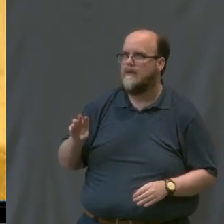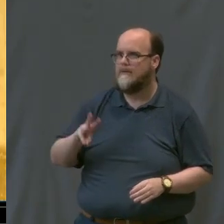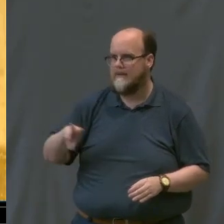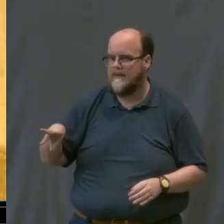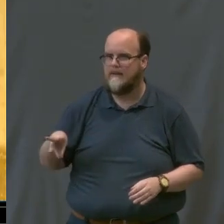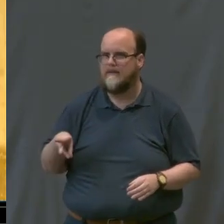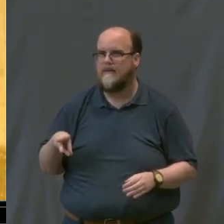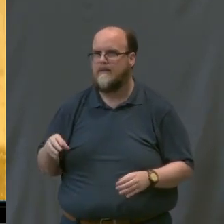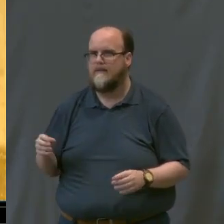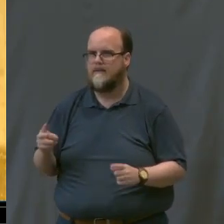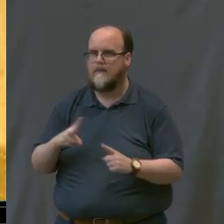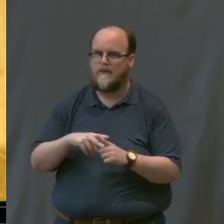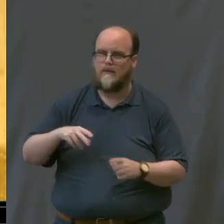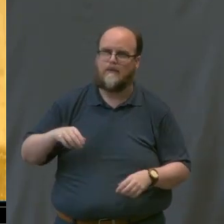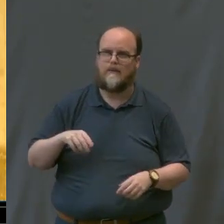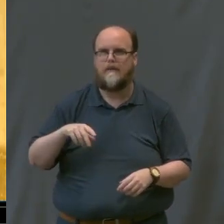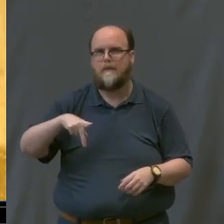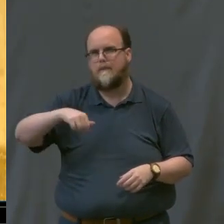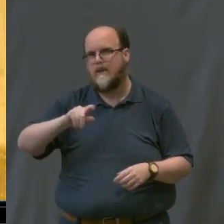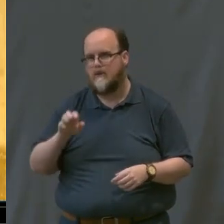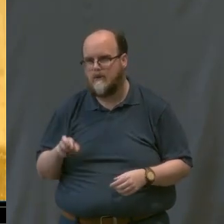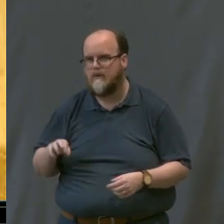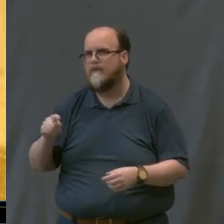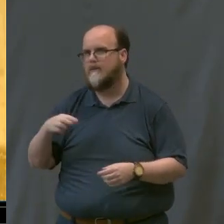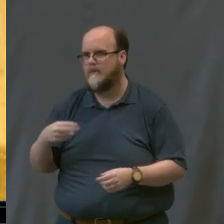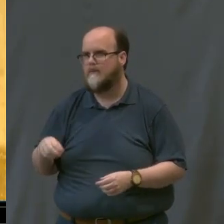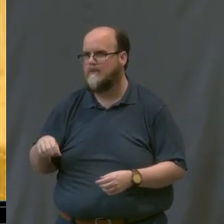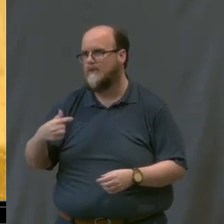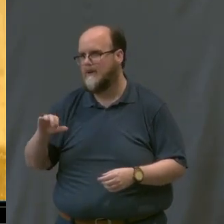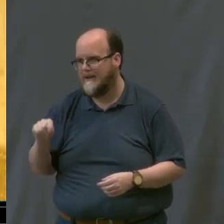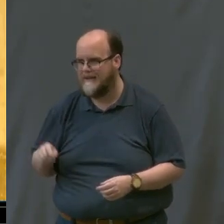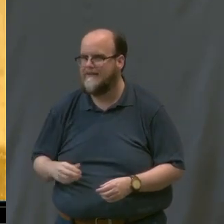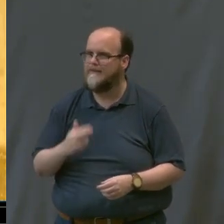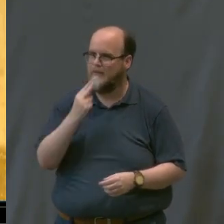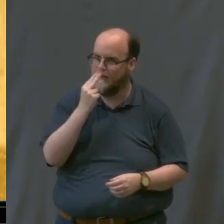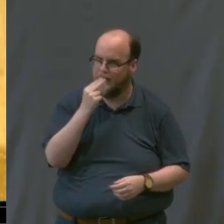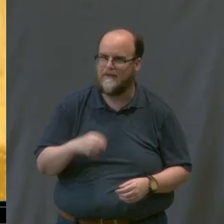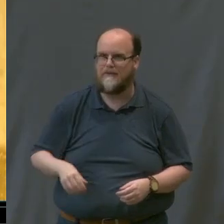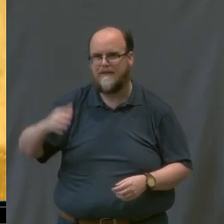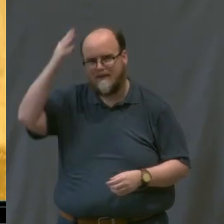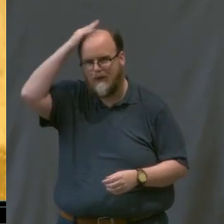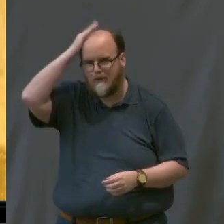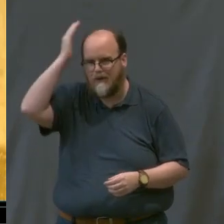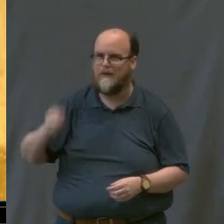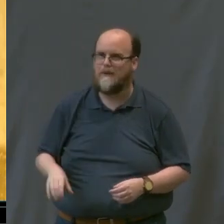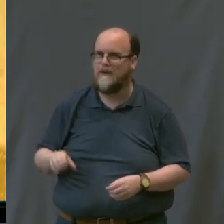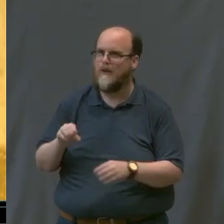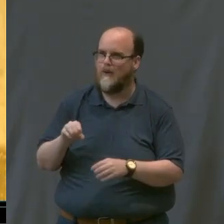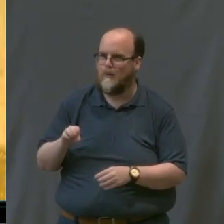666 has been Peter the Great, it has been Adolf Hitler, it has been Donald Trump,